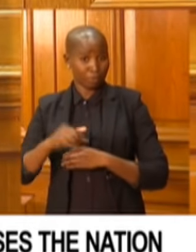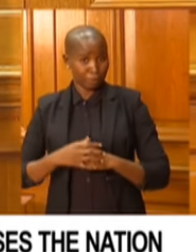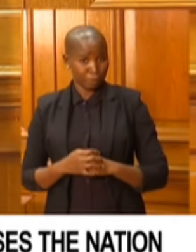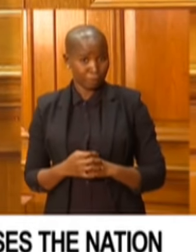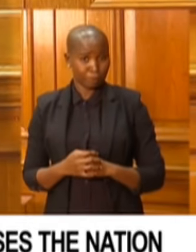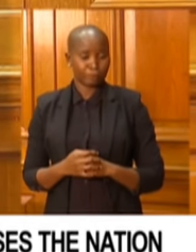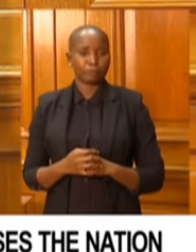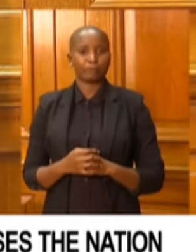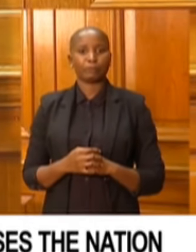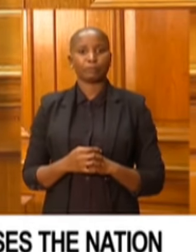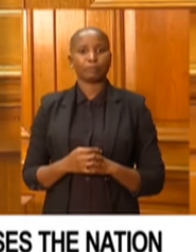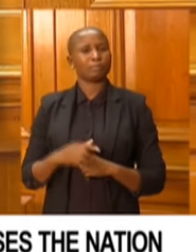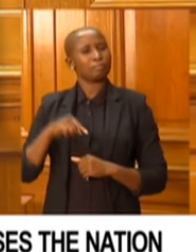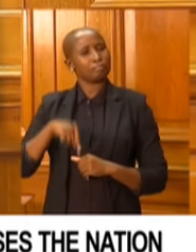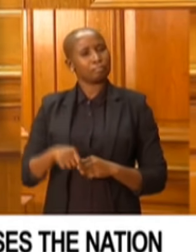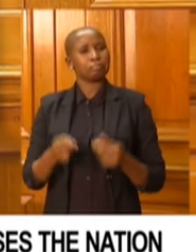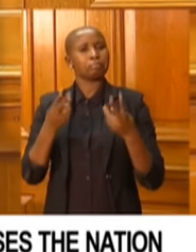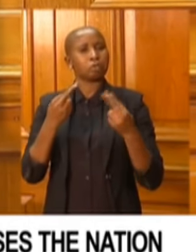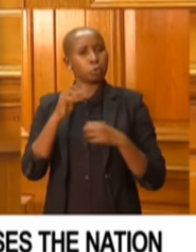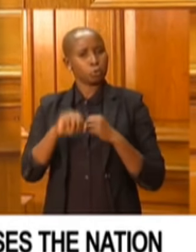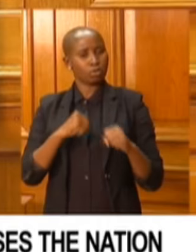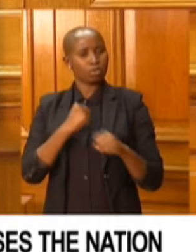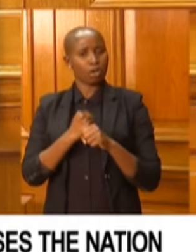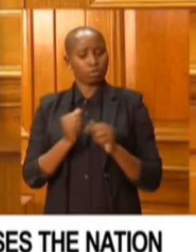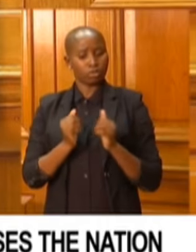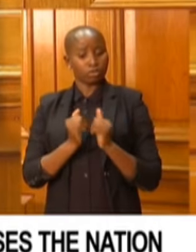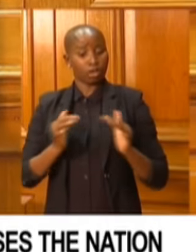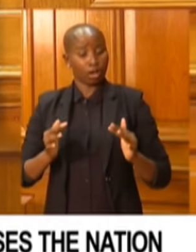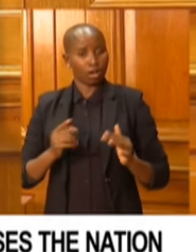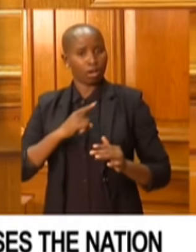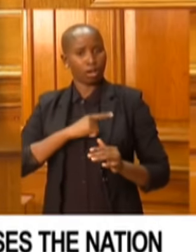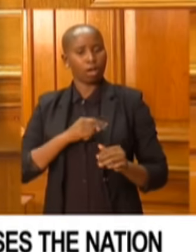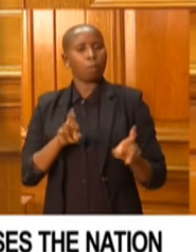We enter this new year with a great deal of hope.